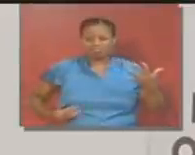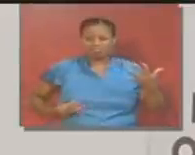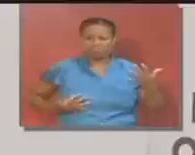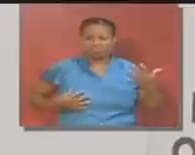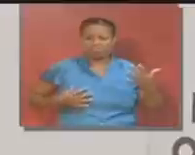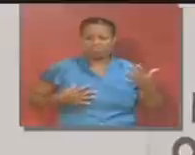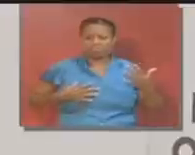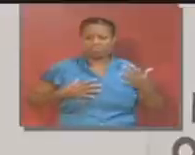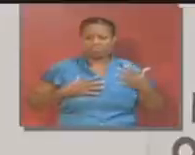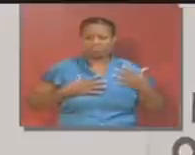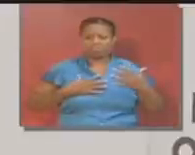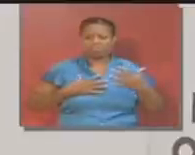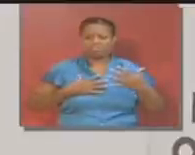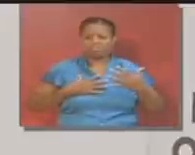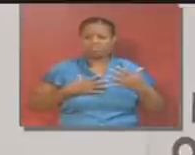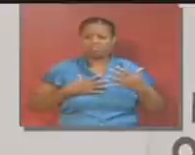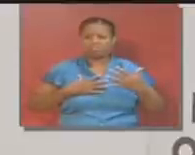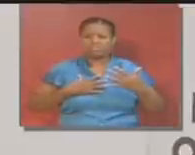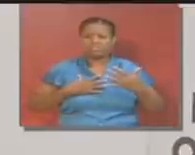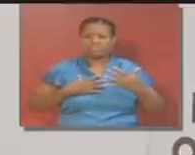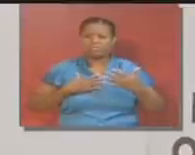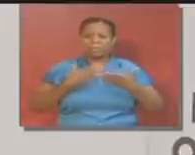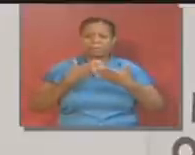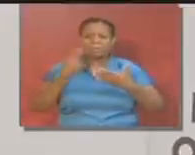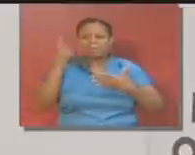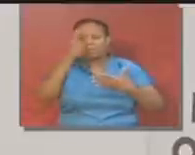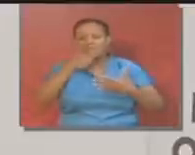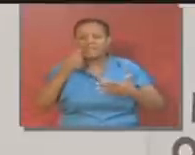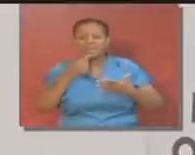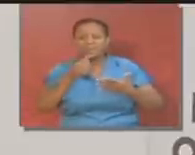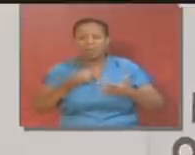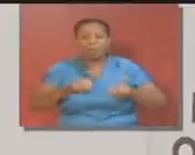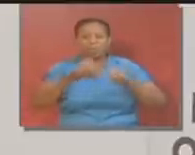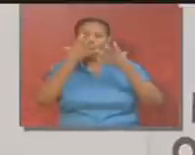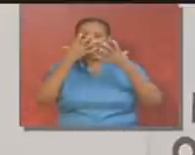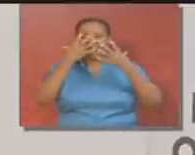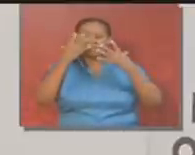bit pale. They'll be out of it. The heart might beat faster.